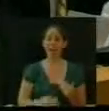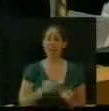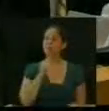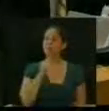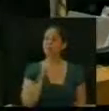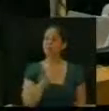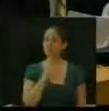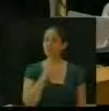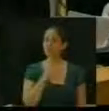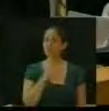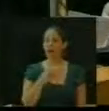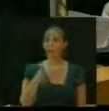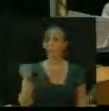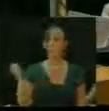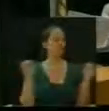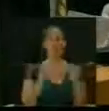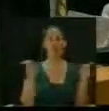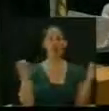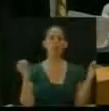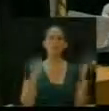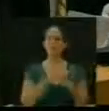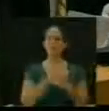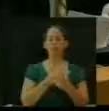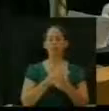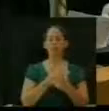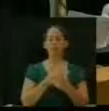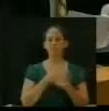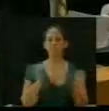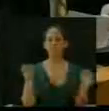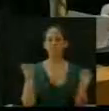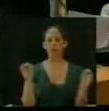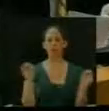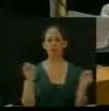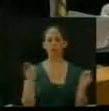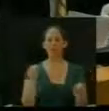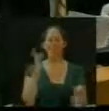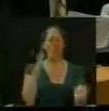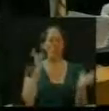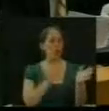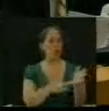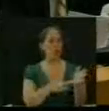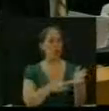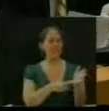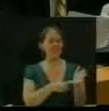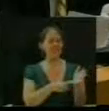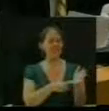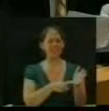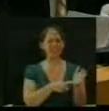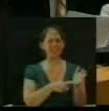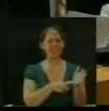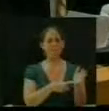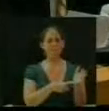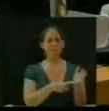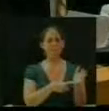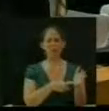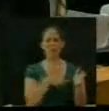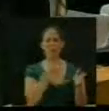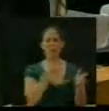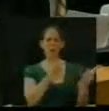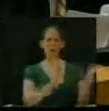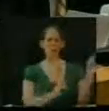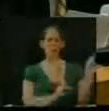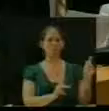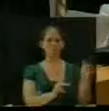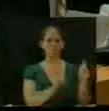I have no fear whatsoever, and I notice that there's hardly been a person on this body